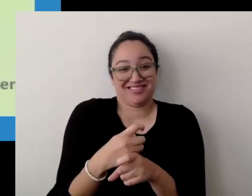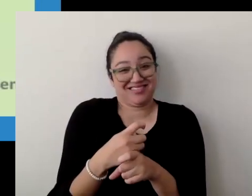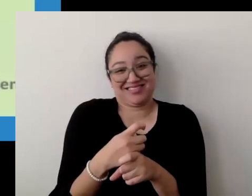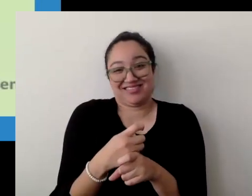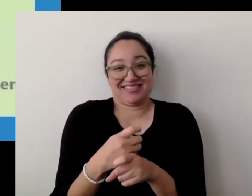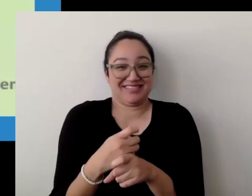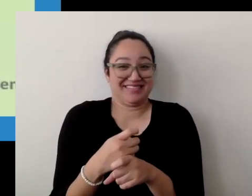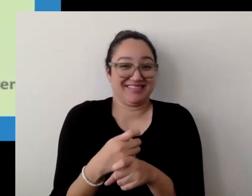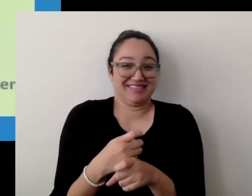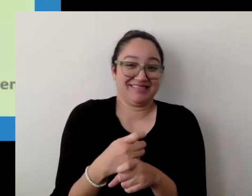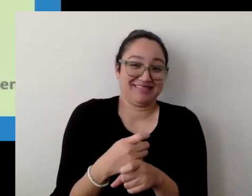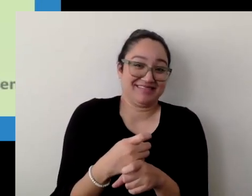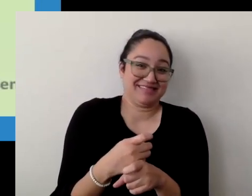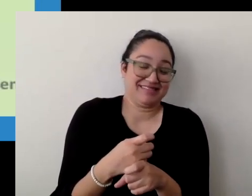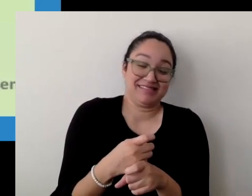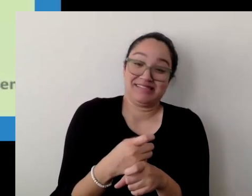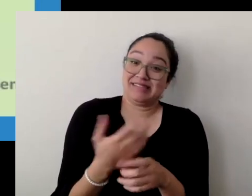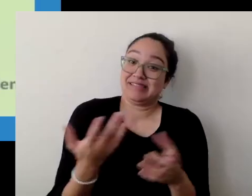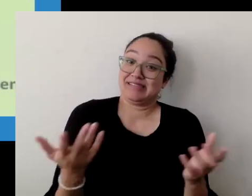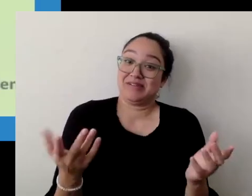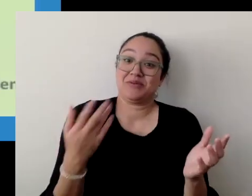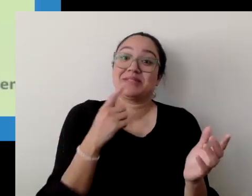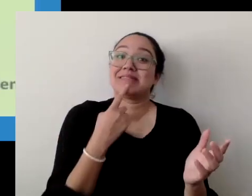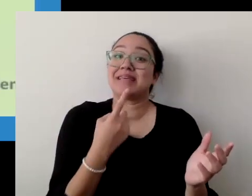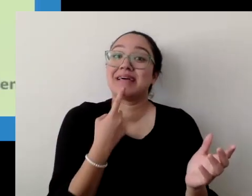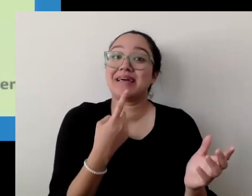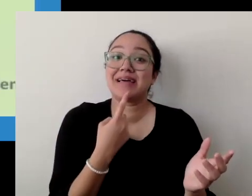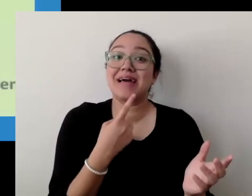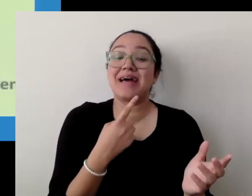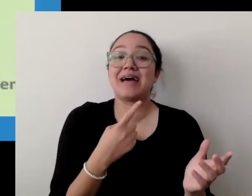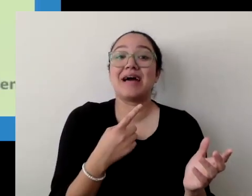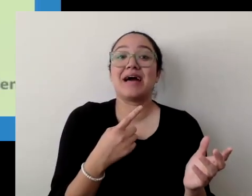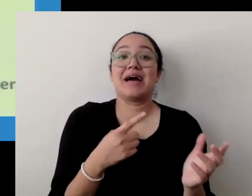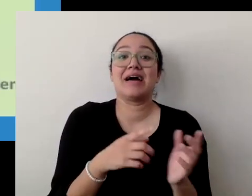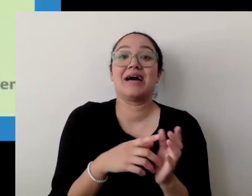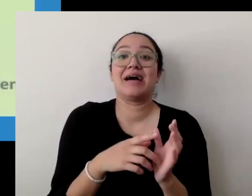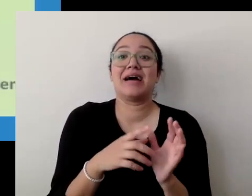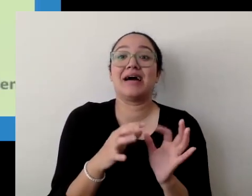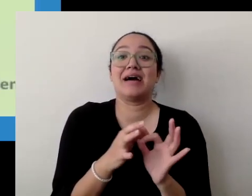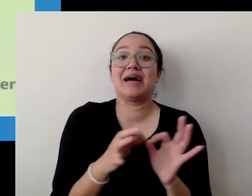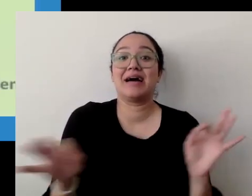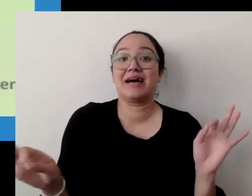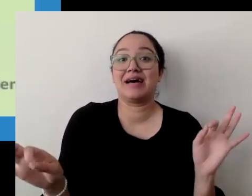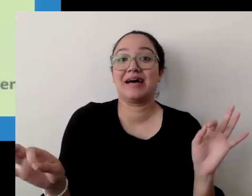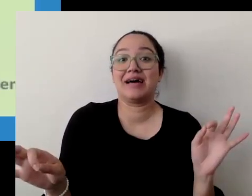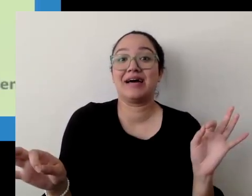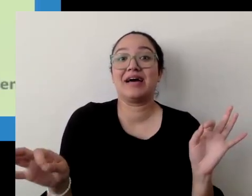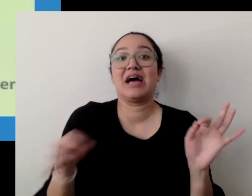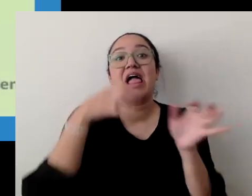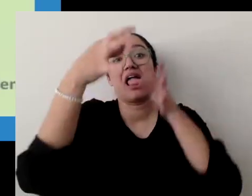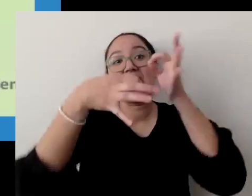uh, in Spanish, we would say la pronunciación está muy rebuscada. You have to Ajá.